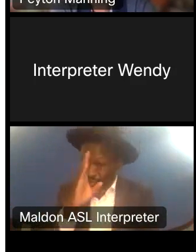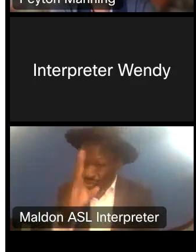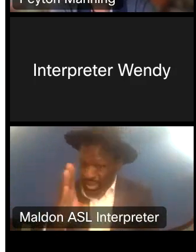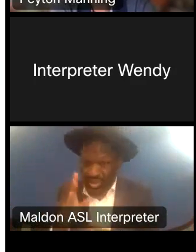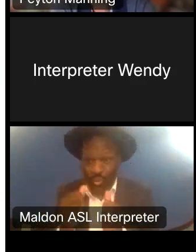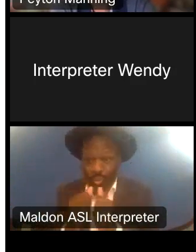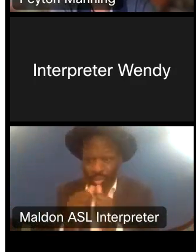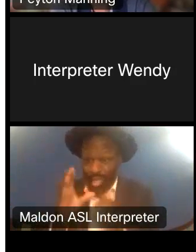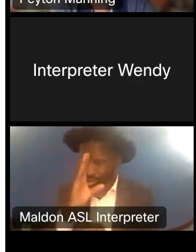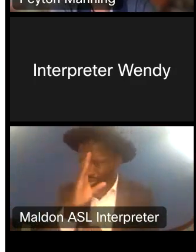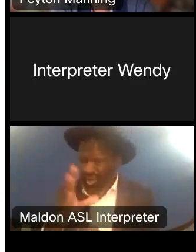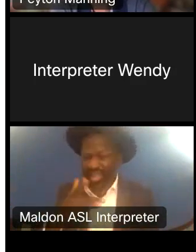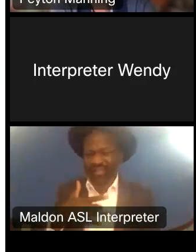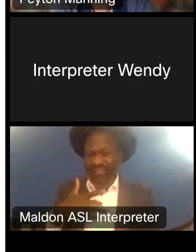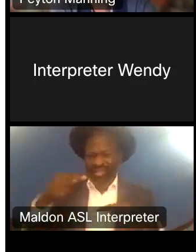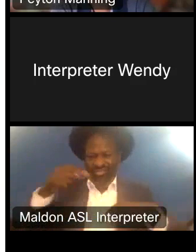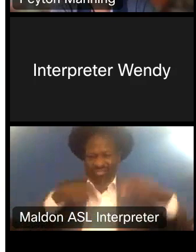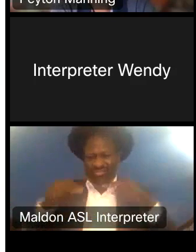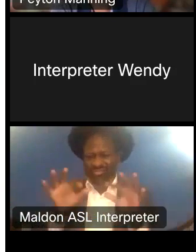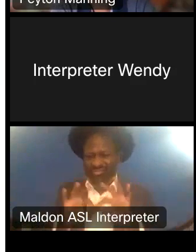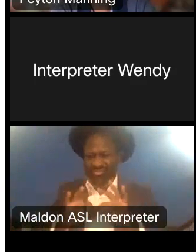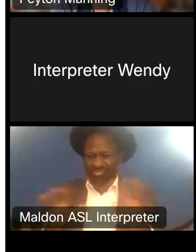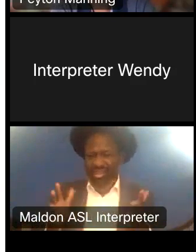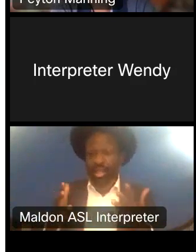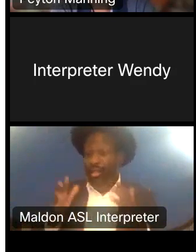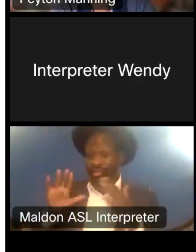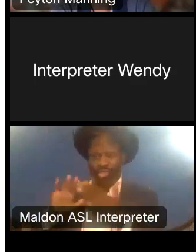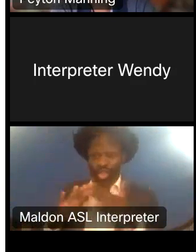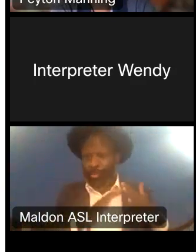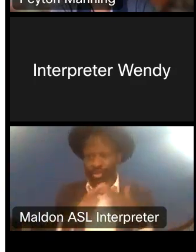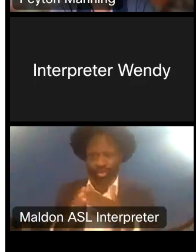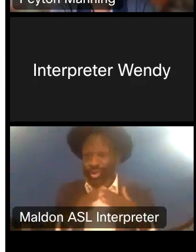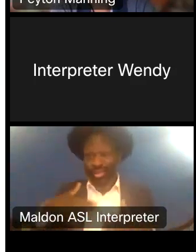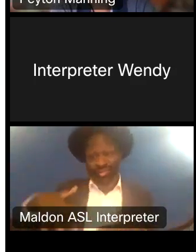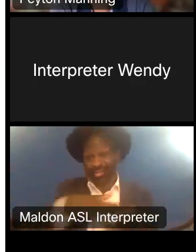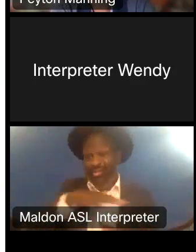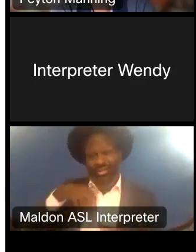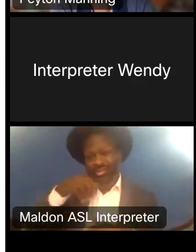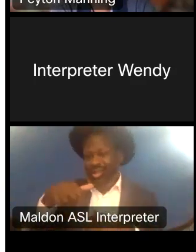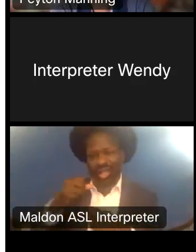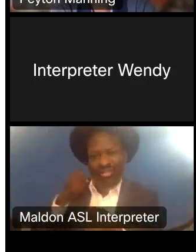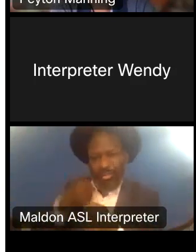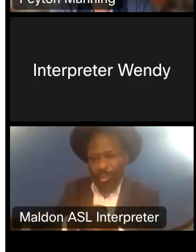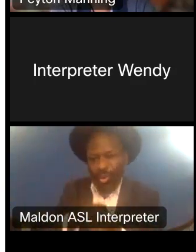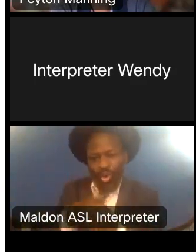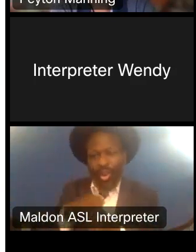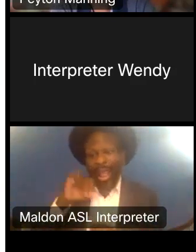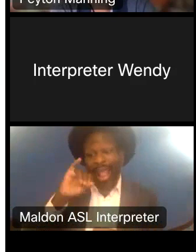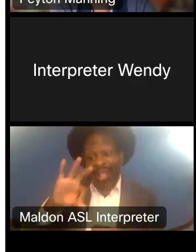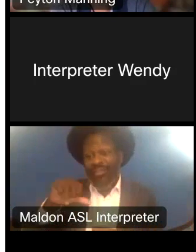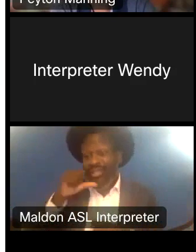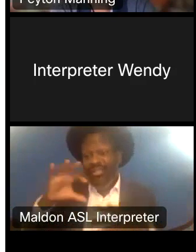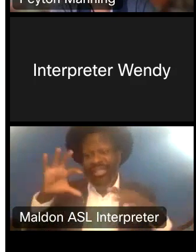I think it's going to be tough to get community support for something that doesn't connect communities on either side of where this project is. Thank